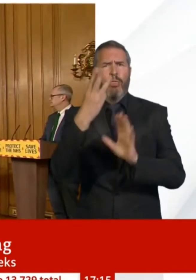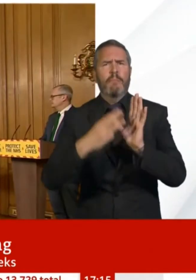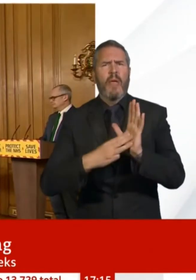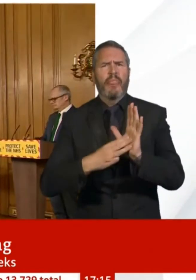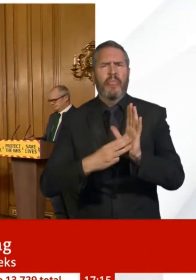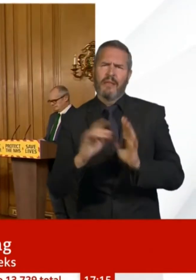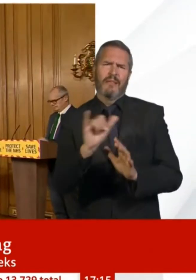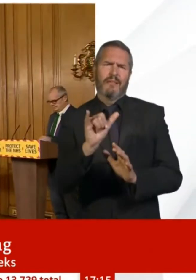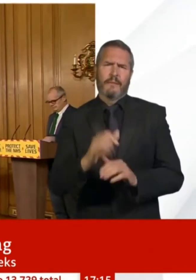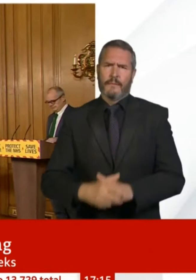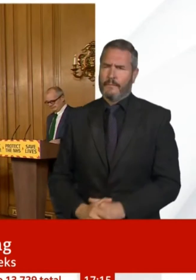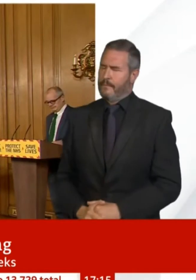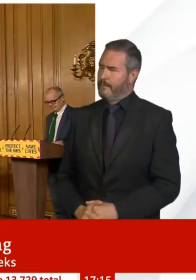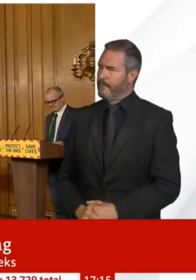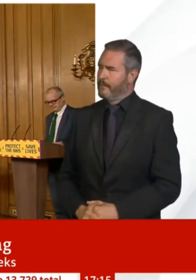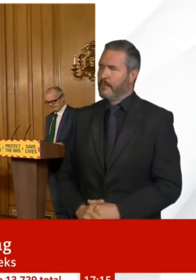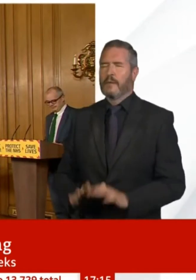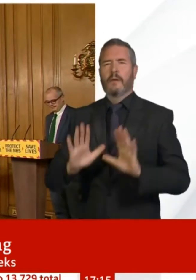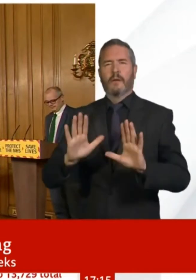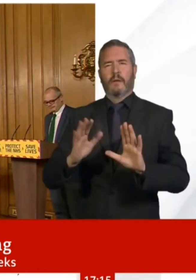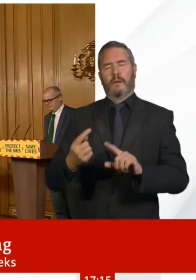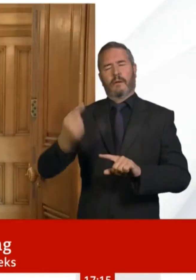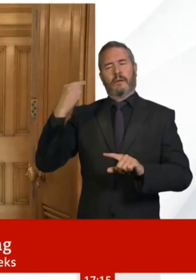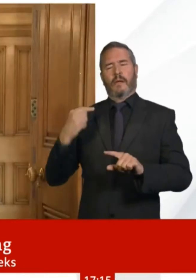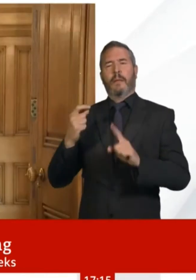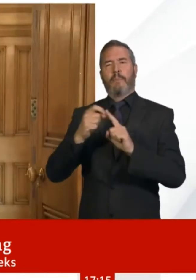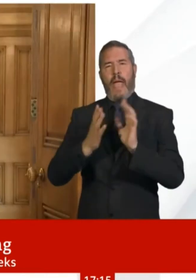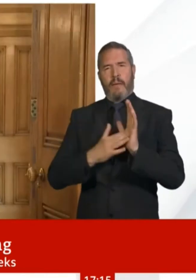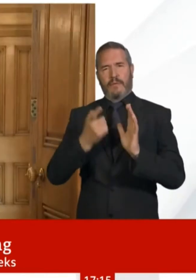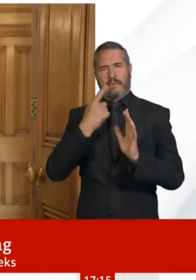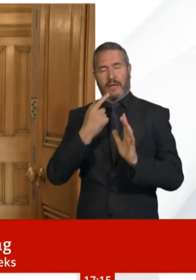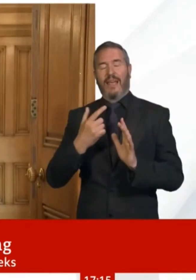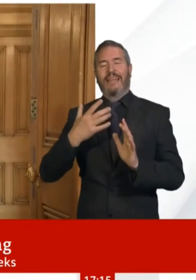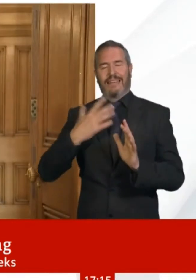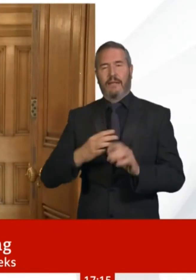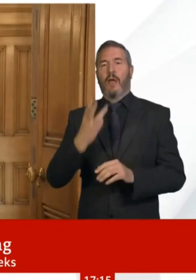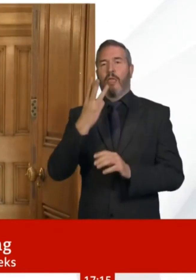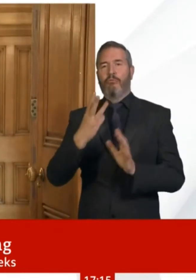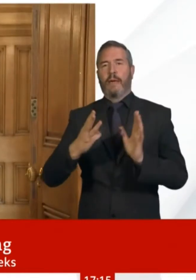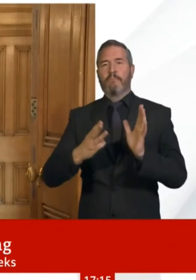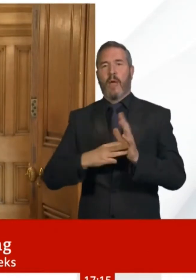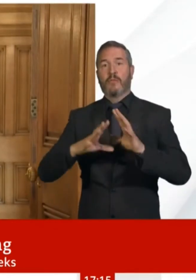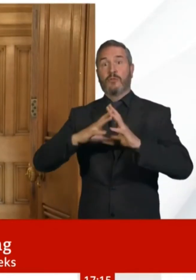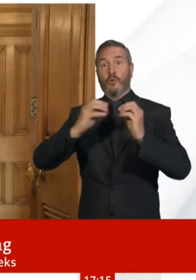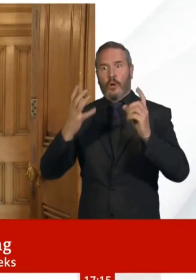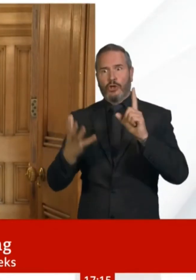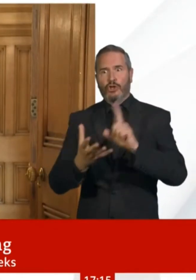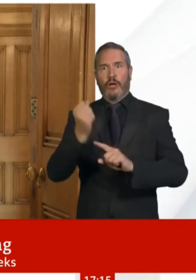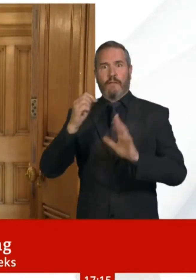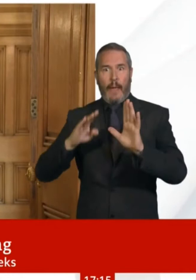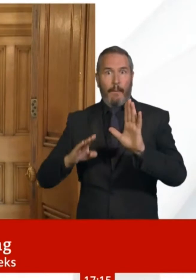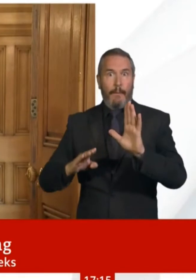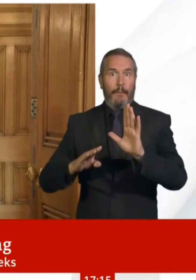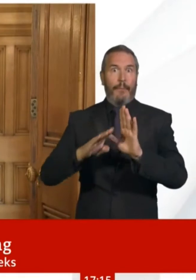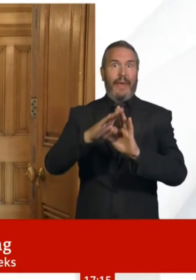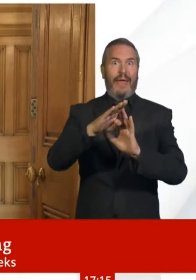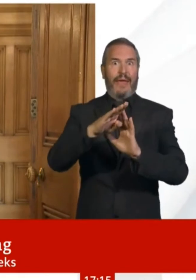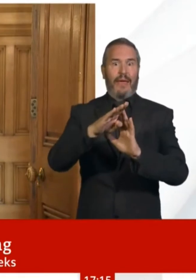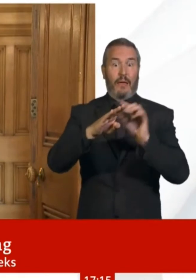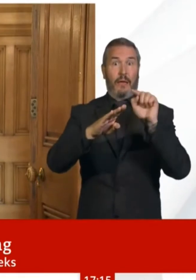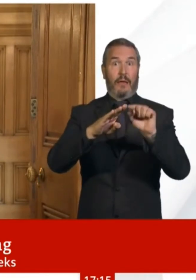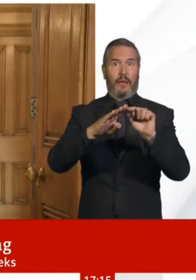Prime Minister had said at the outset that it would take 3 months to come through the peak, and I think that broadly is still